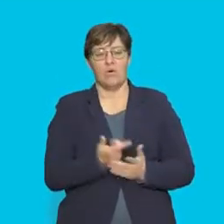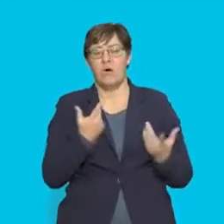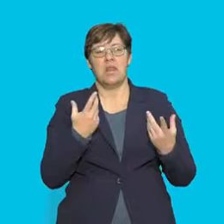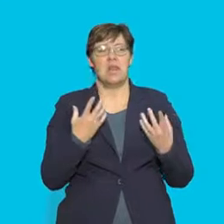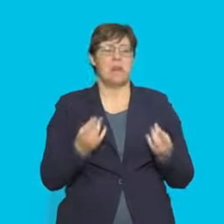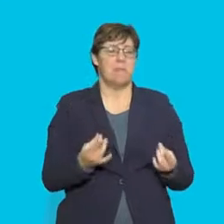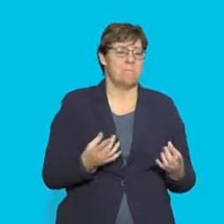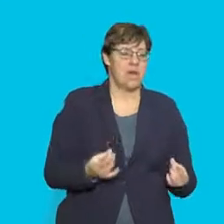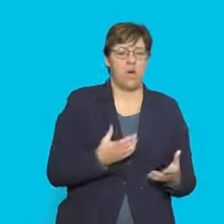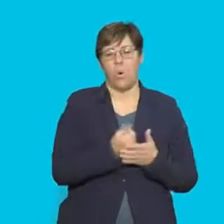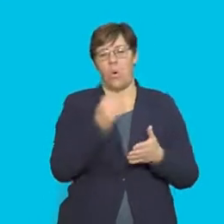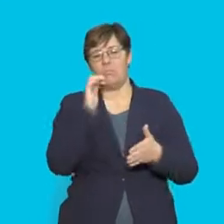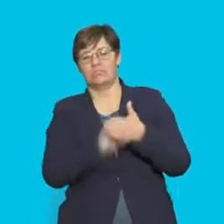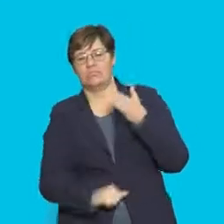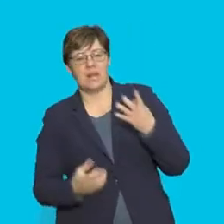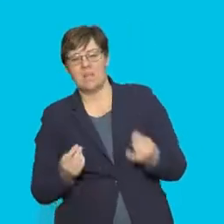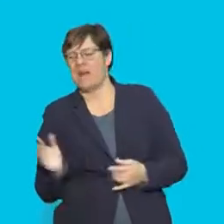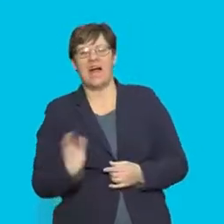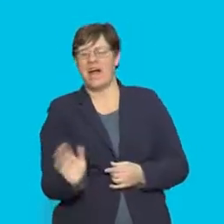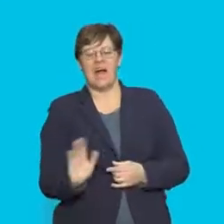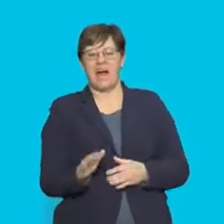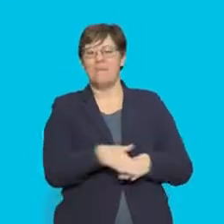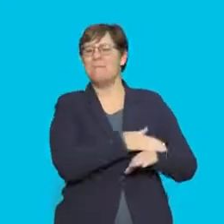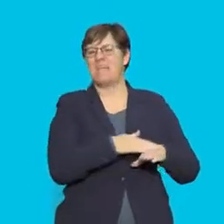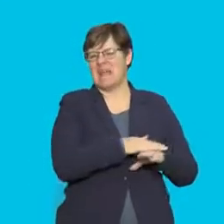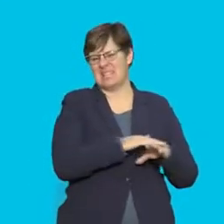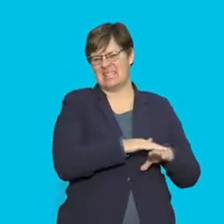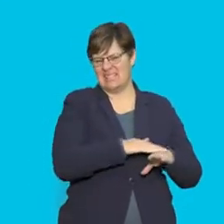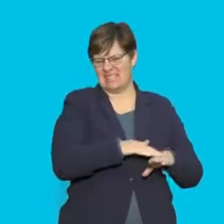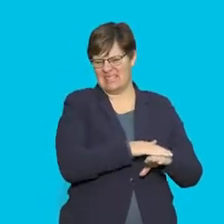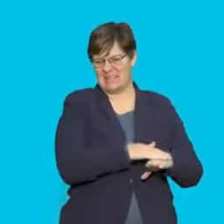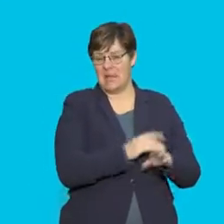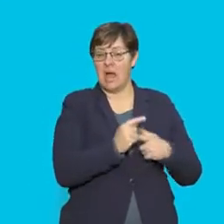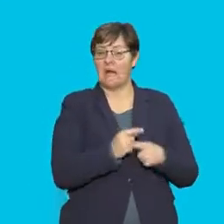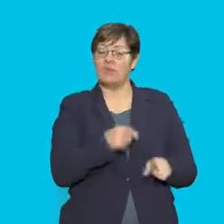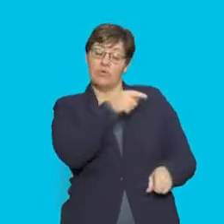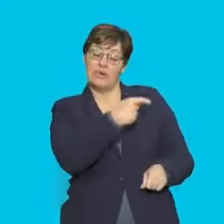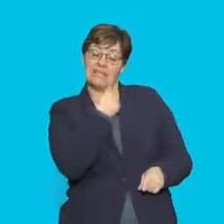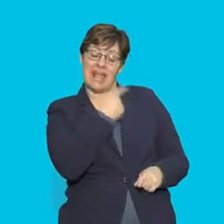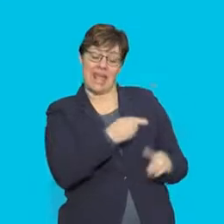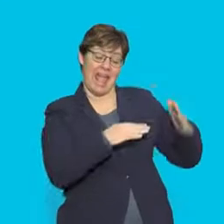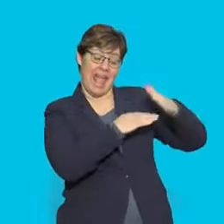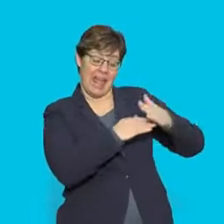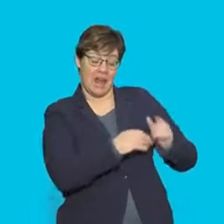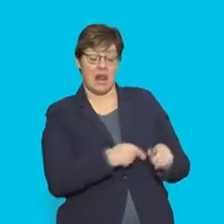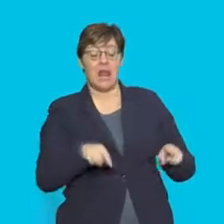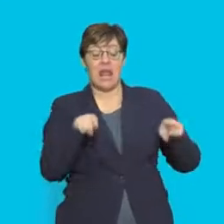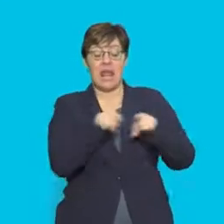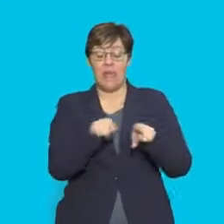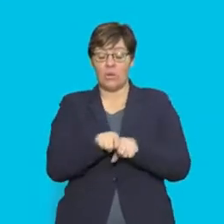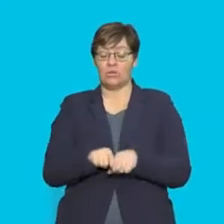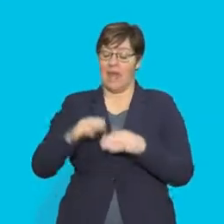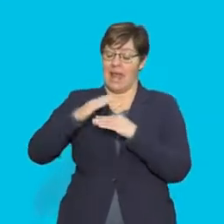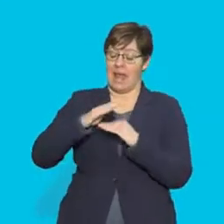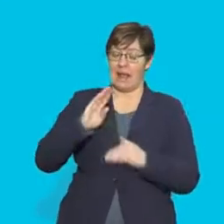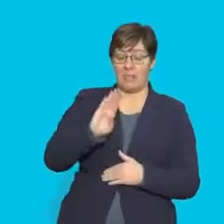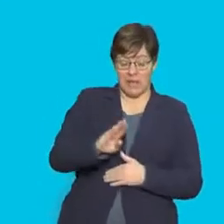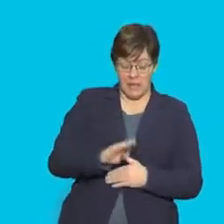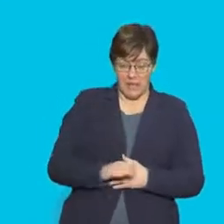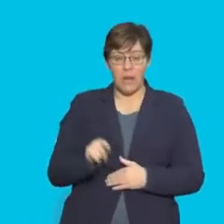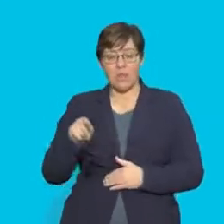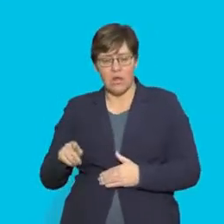numbers or subtracting numbers. That's just basic algebra. But if you claim that angle A is equals to